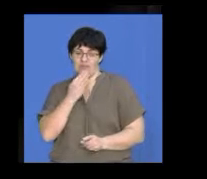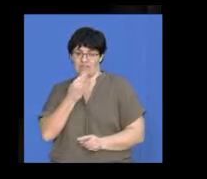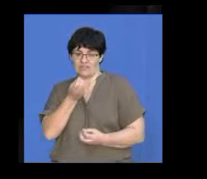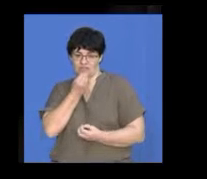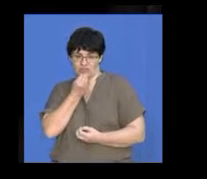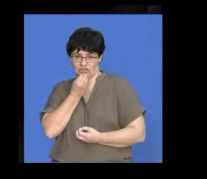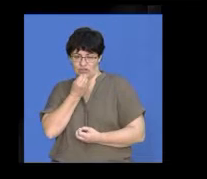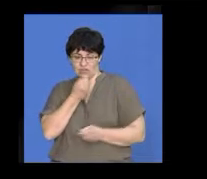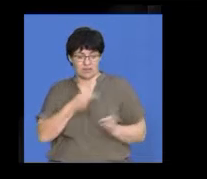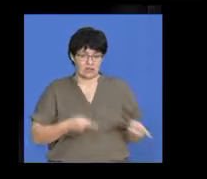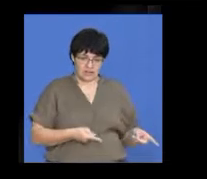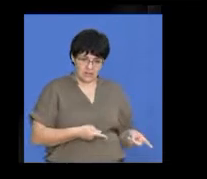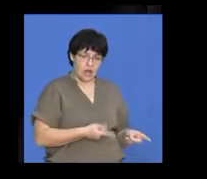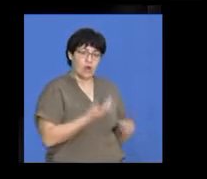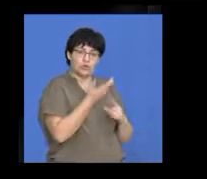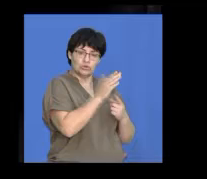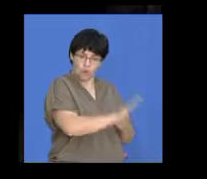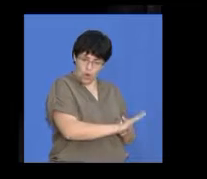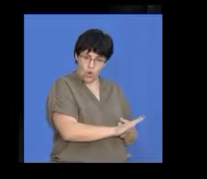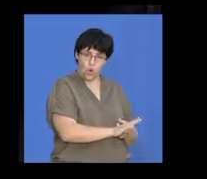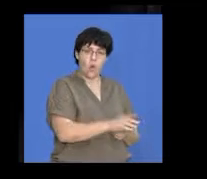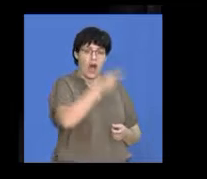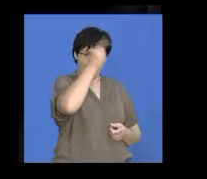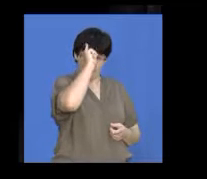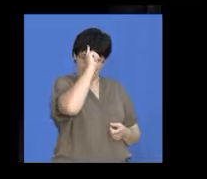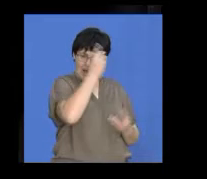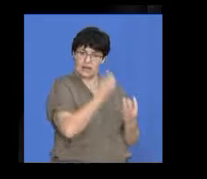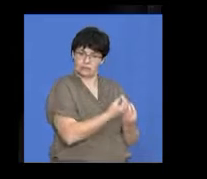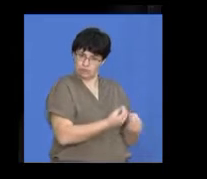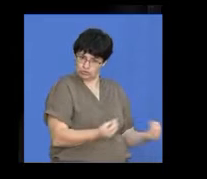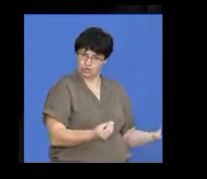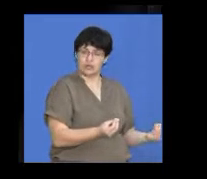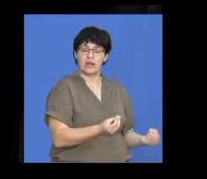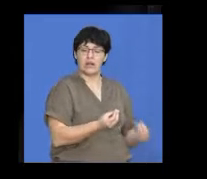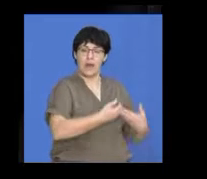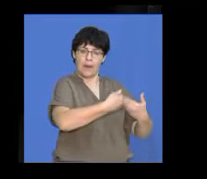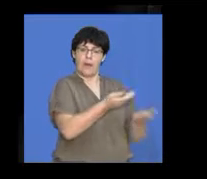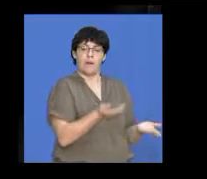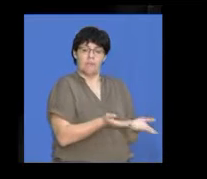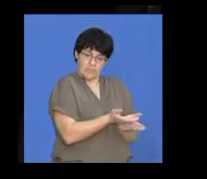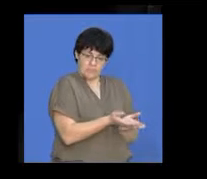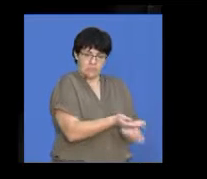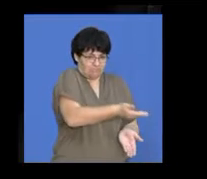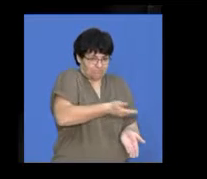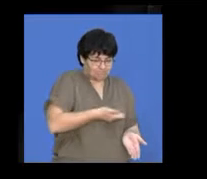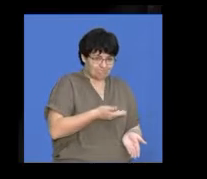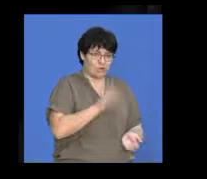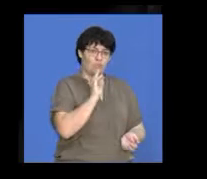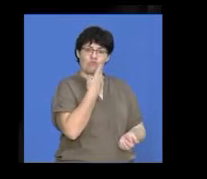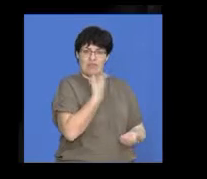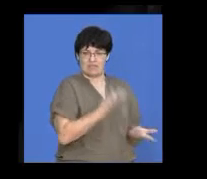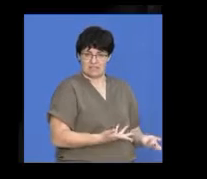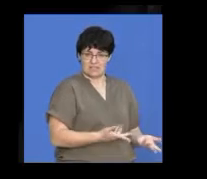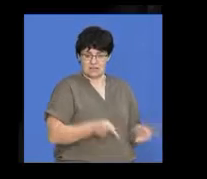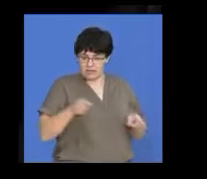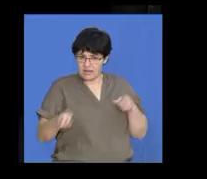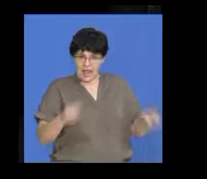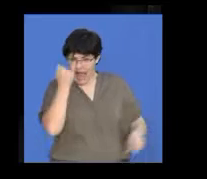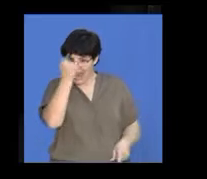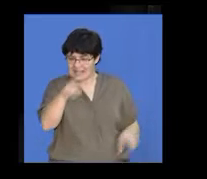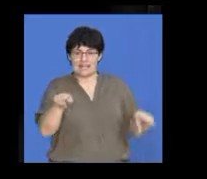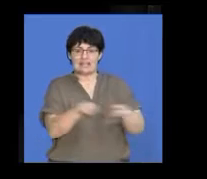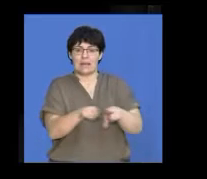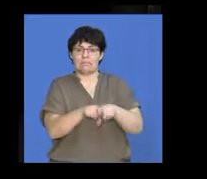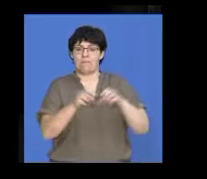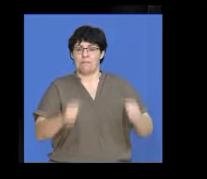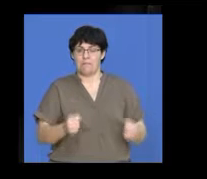B shows how black children are being served with a breakfast. Can you see? These are exactly the same ideas.